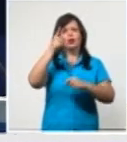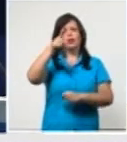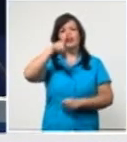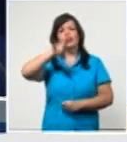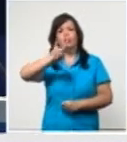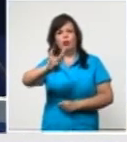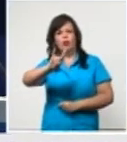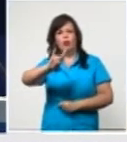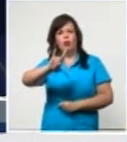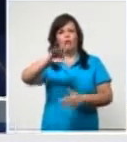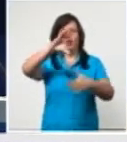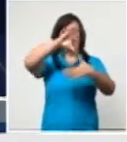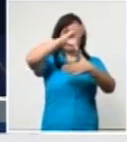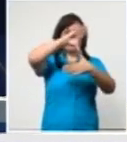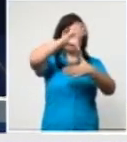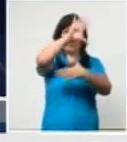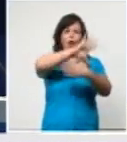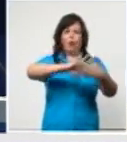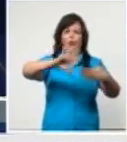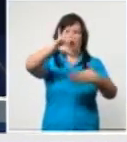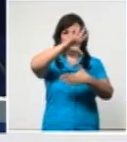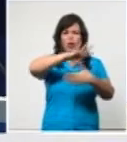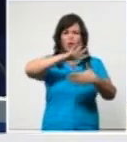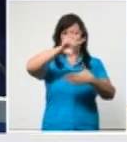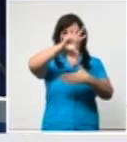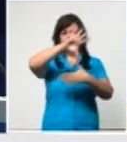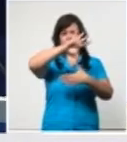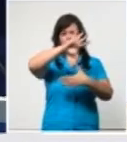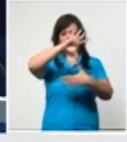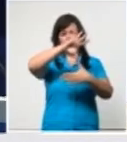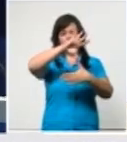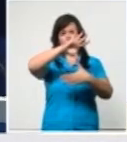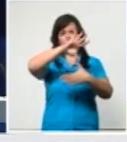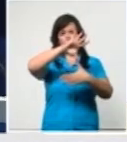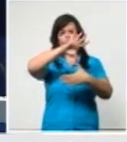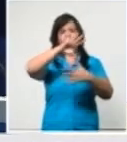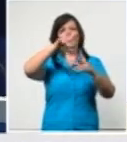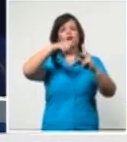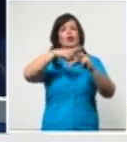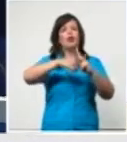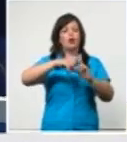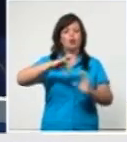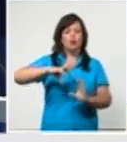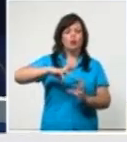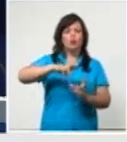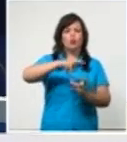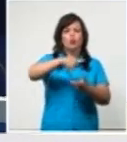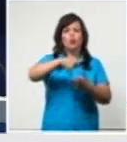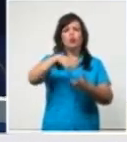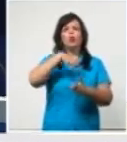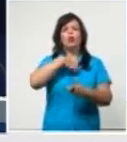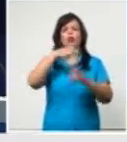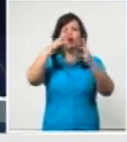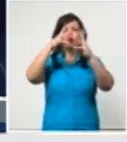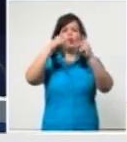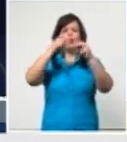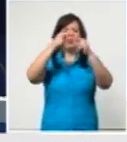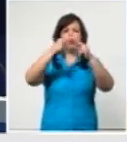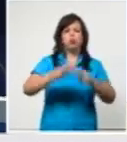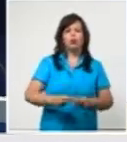in the region of the Americas, and in the world it ranks number 96 in terms